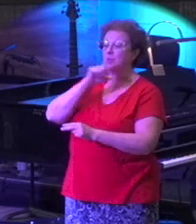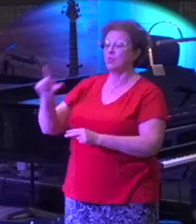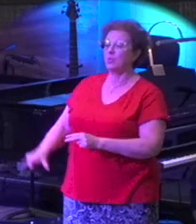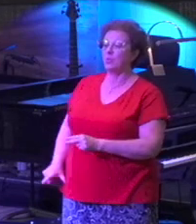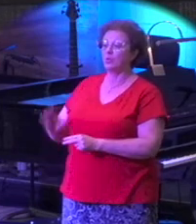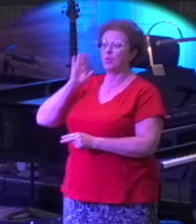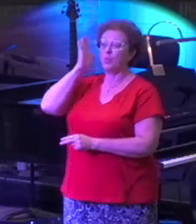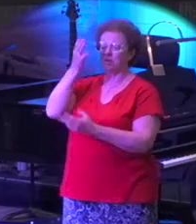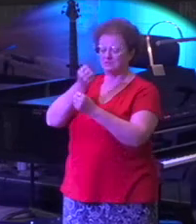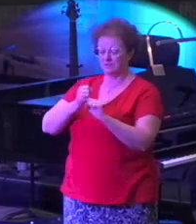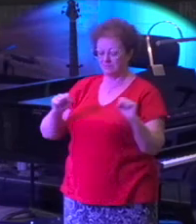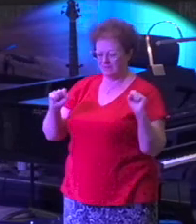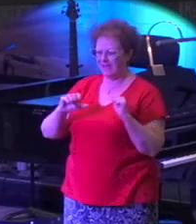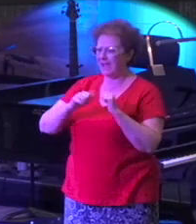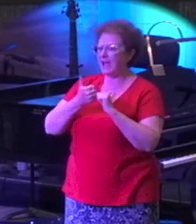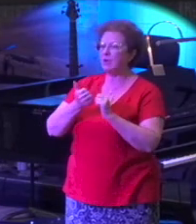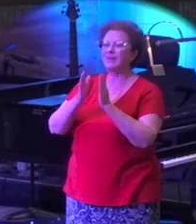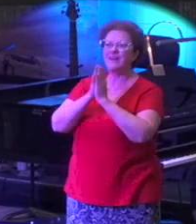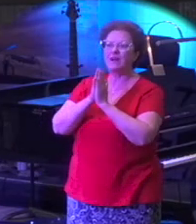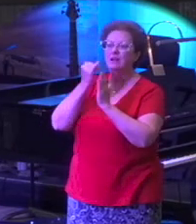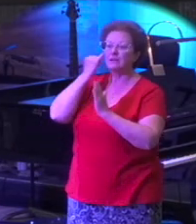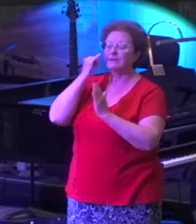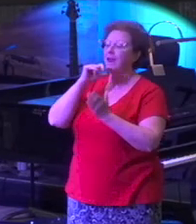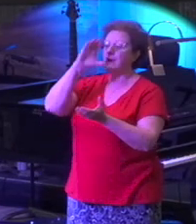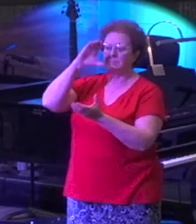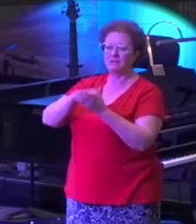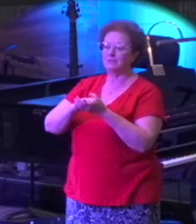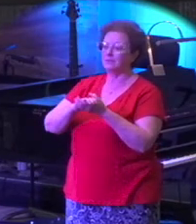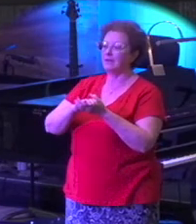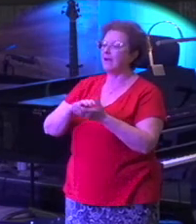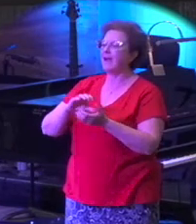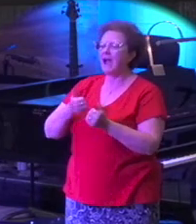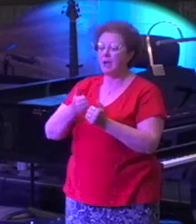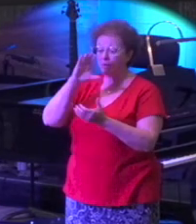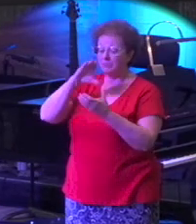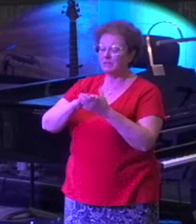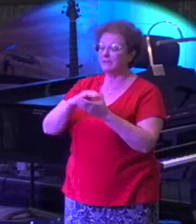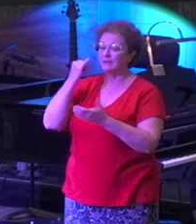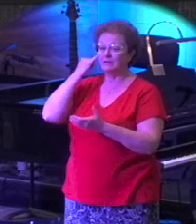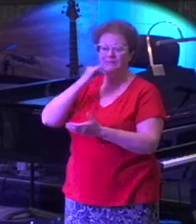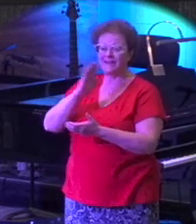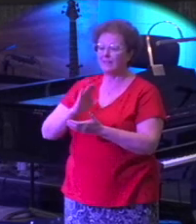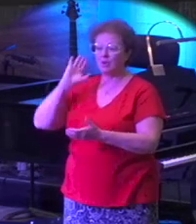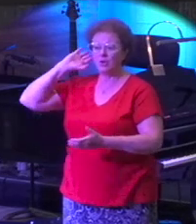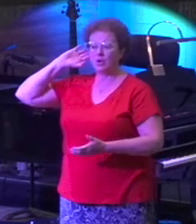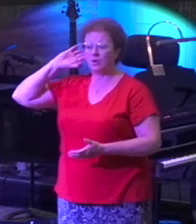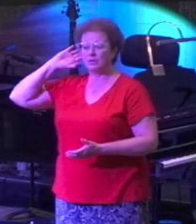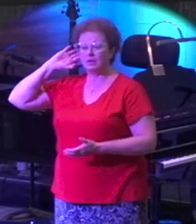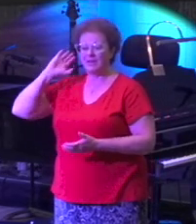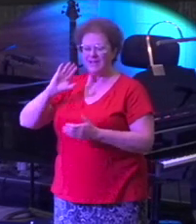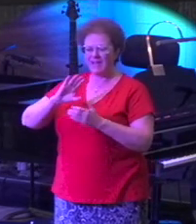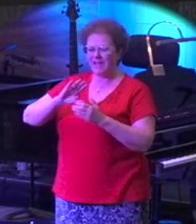saved. But how shall they call on him in whom they have not believed? And how are they to believe if they've never heard? And how are they to